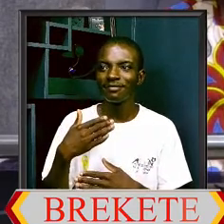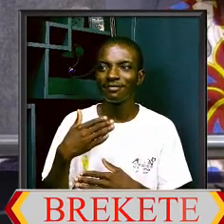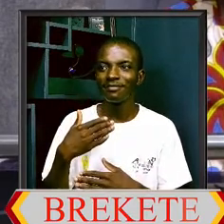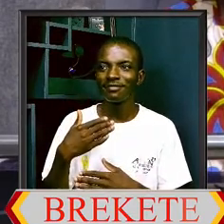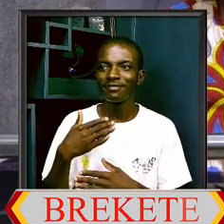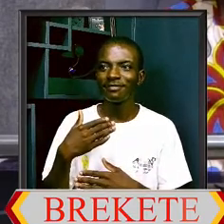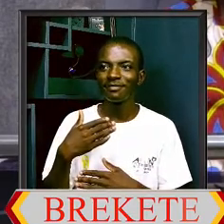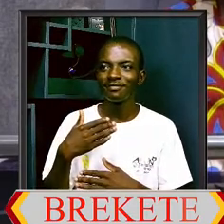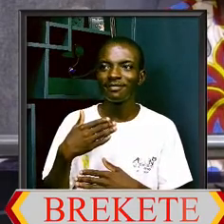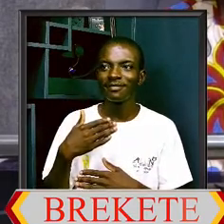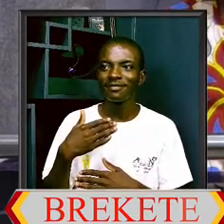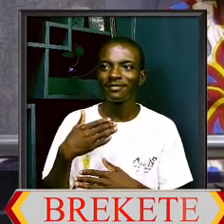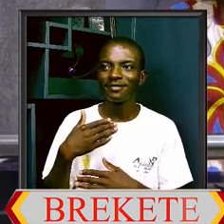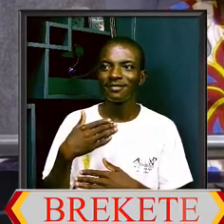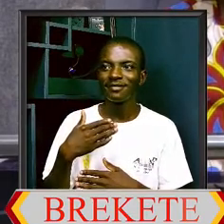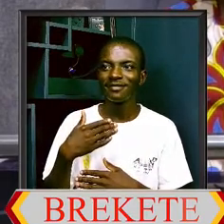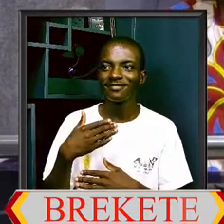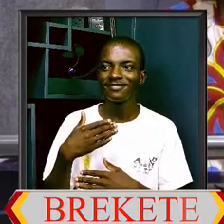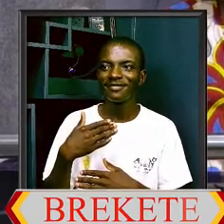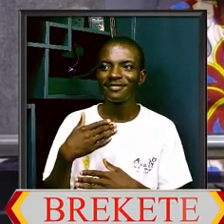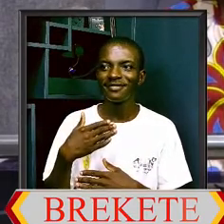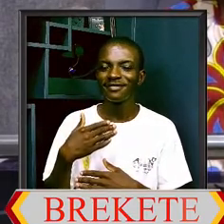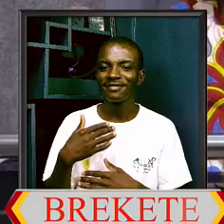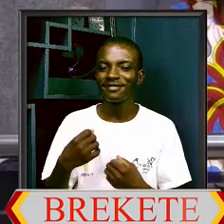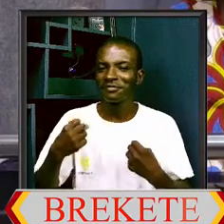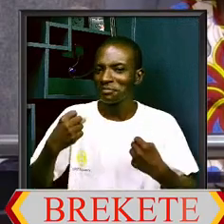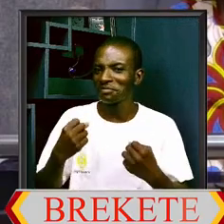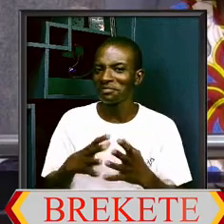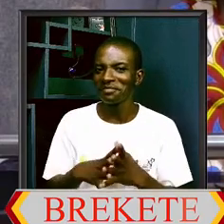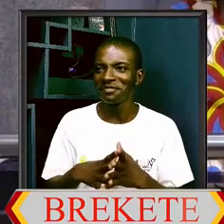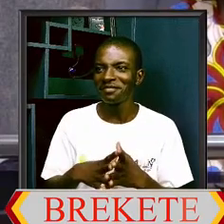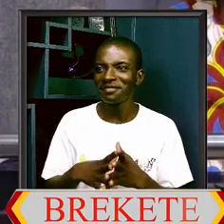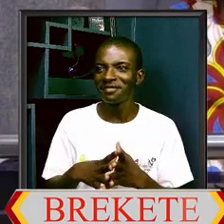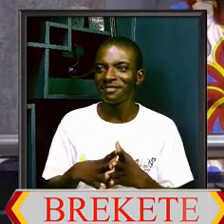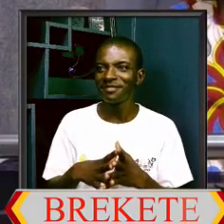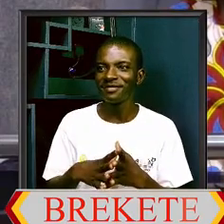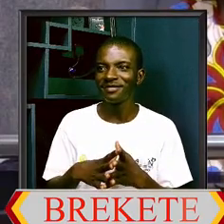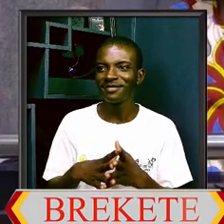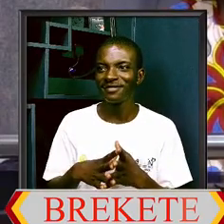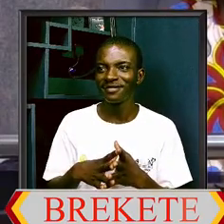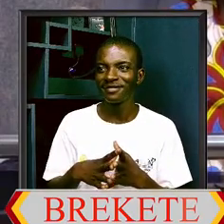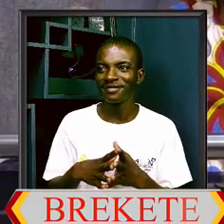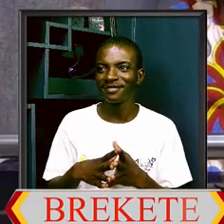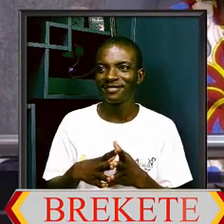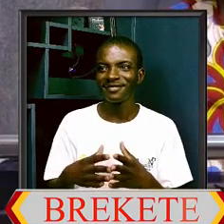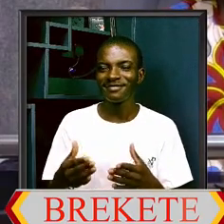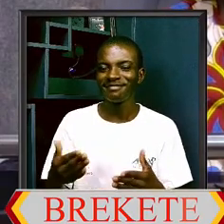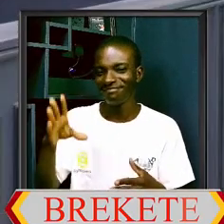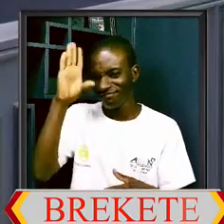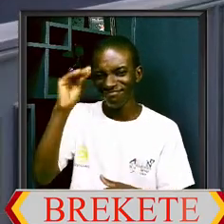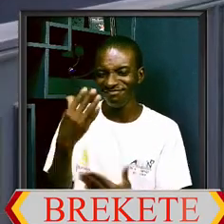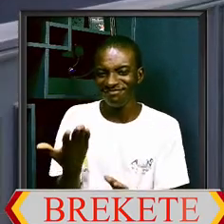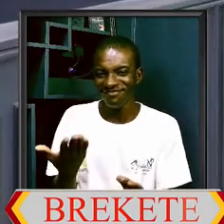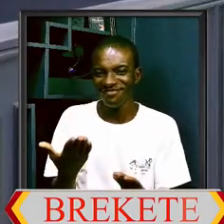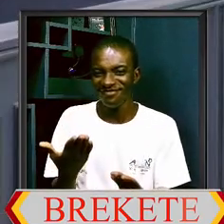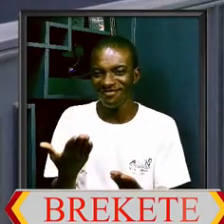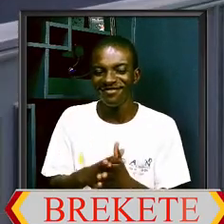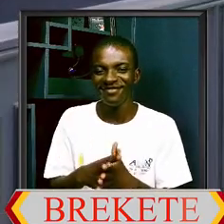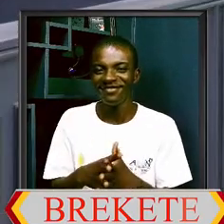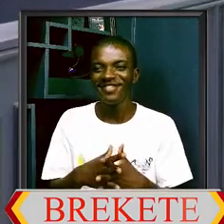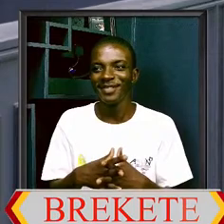muzzle make I see do your muzzle yeah big boy big